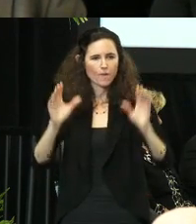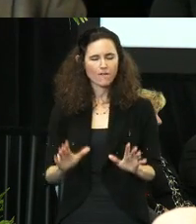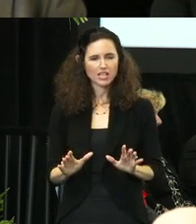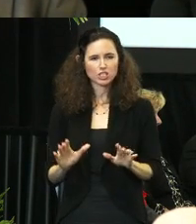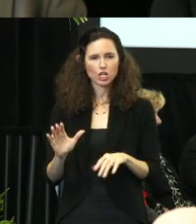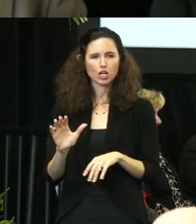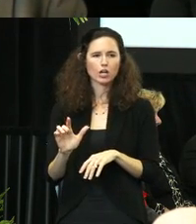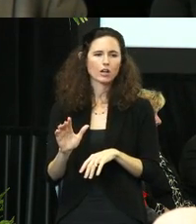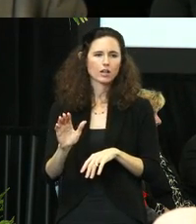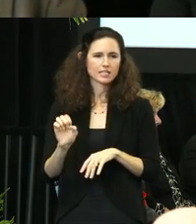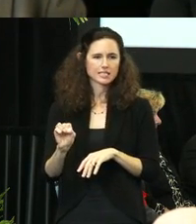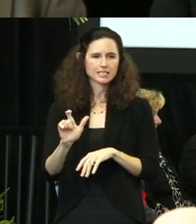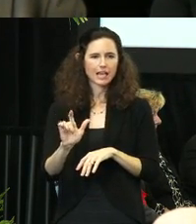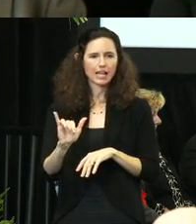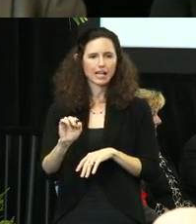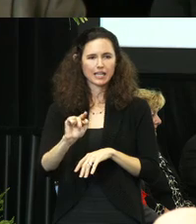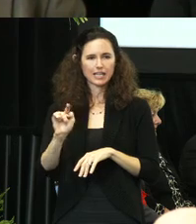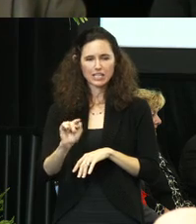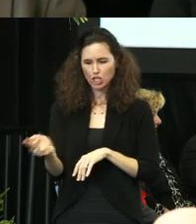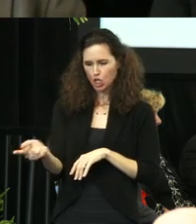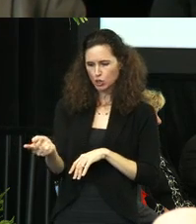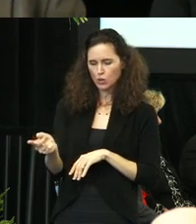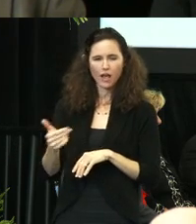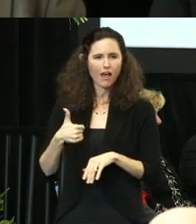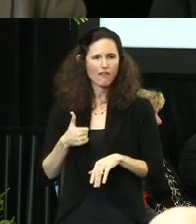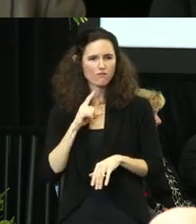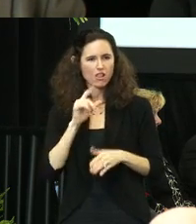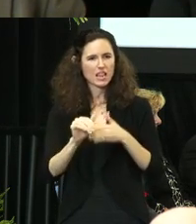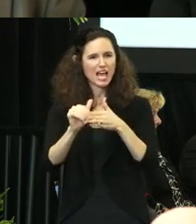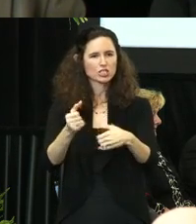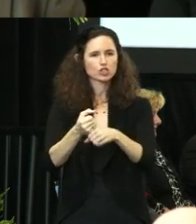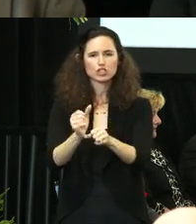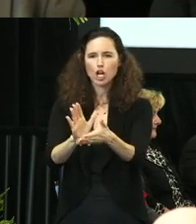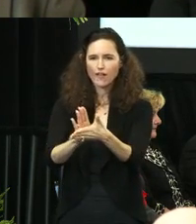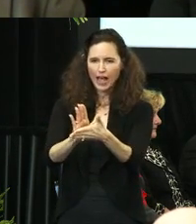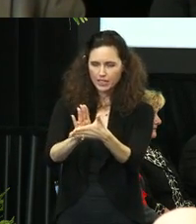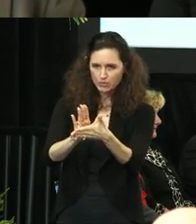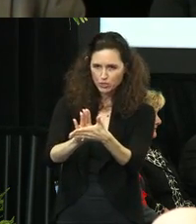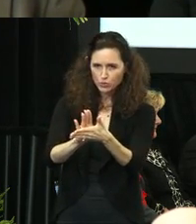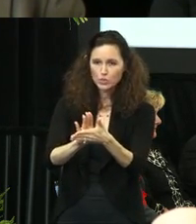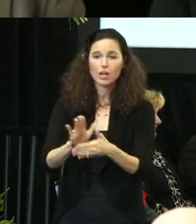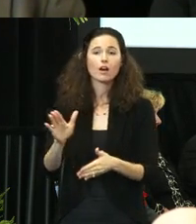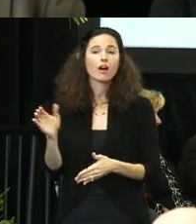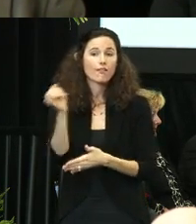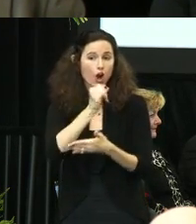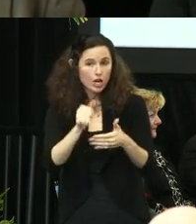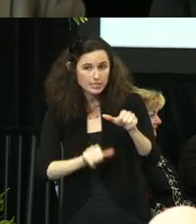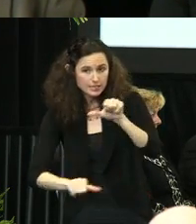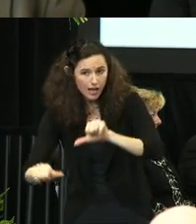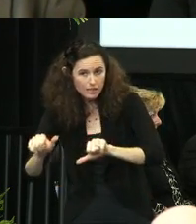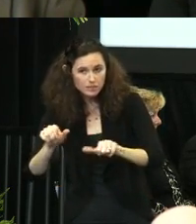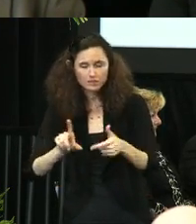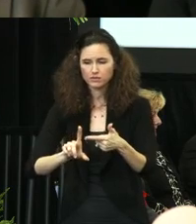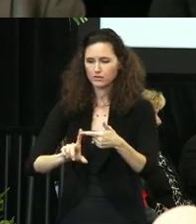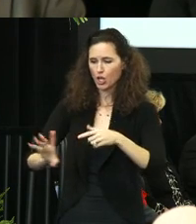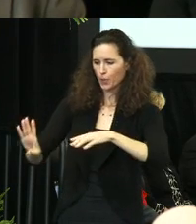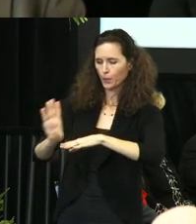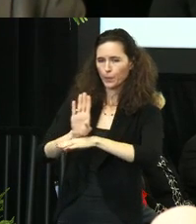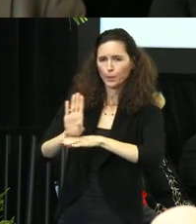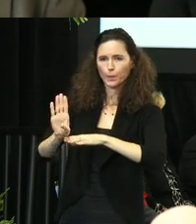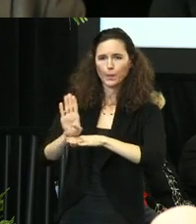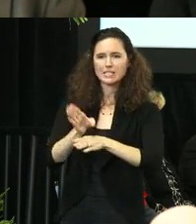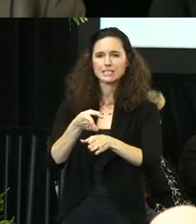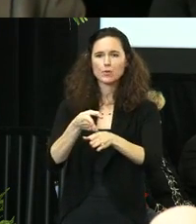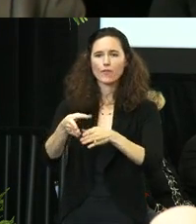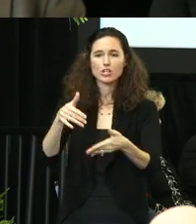Slentz, has led to the creation of our academic schools, the Schools of Arts and Sciences, Business and Professional